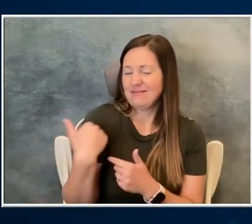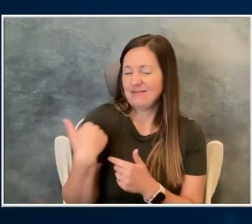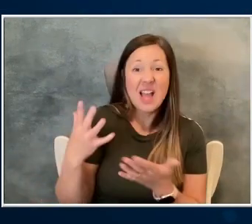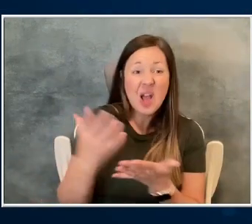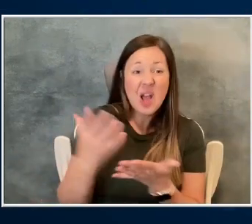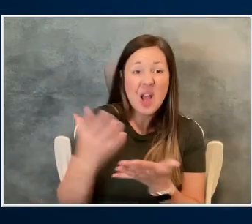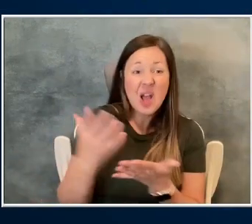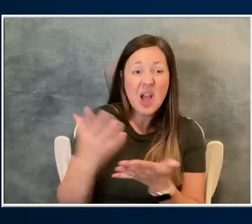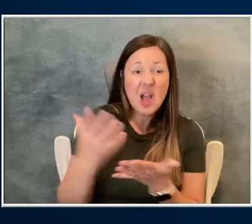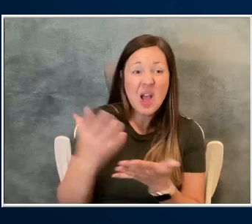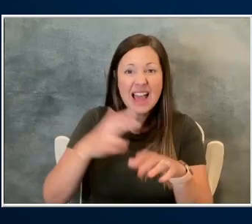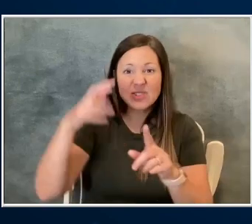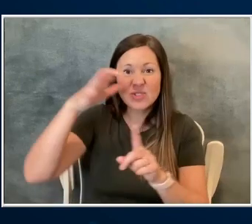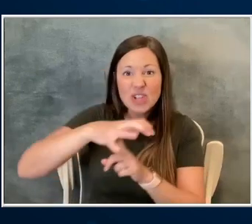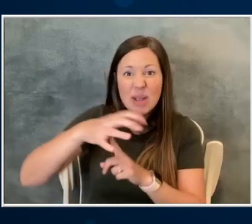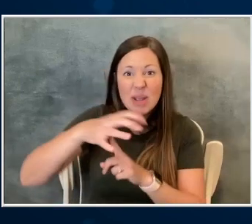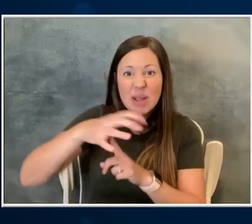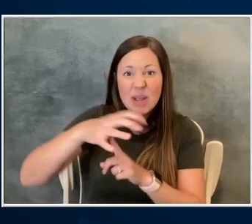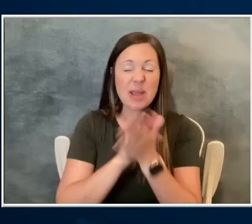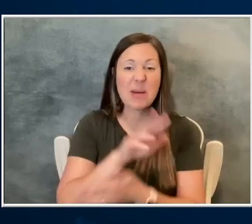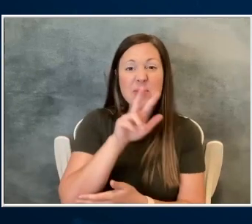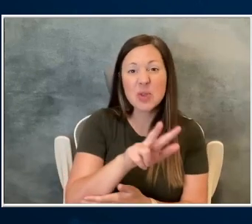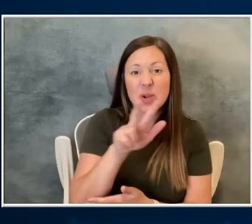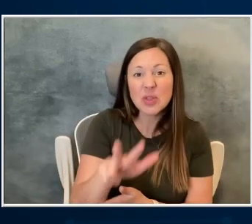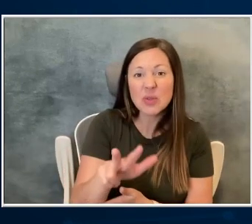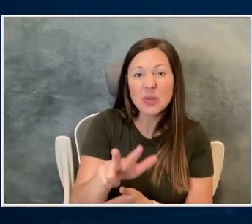going 33-0. It's